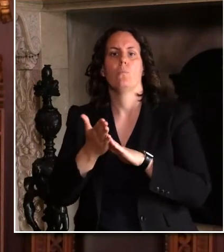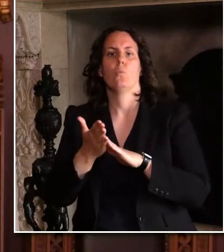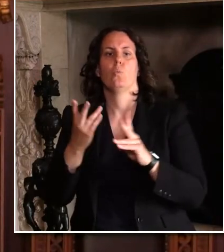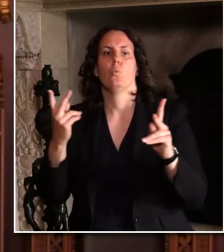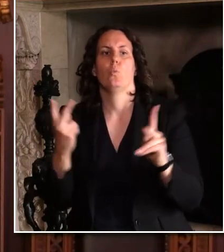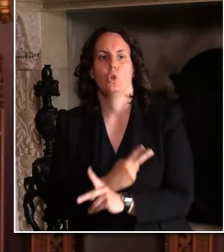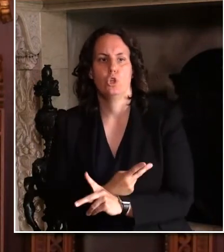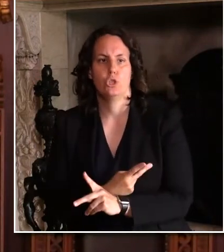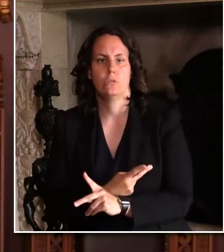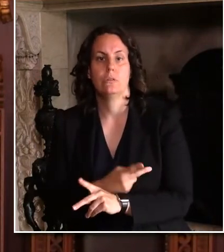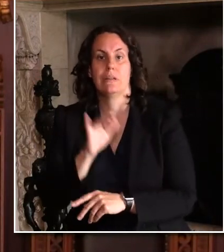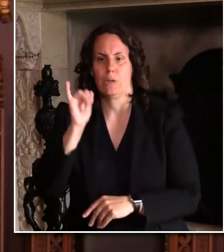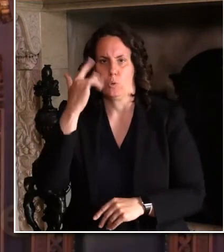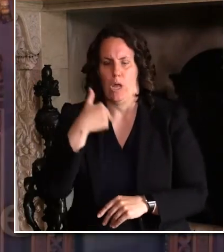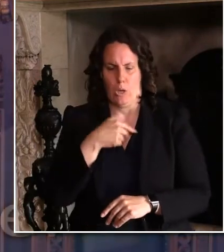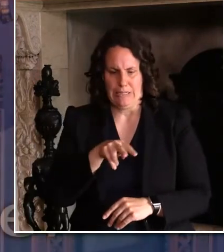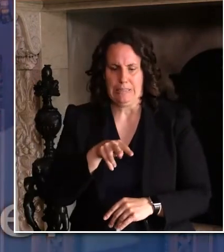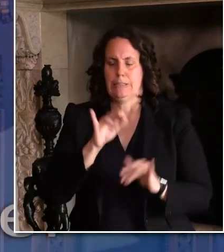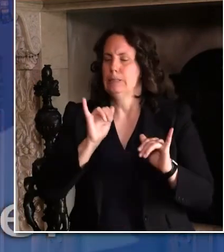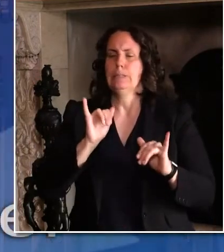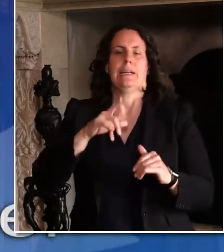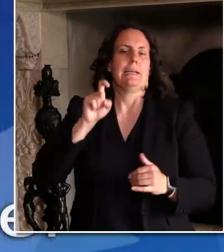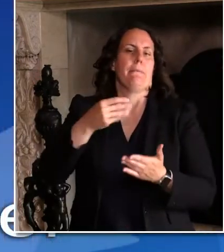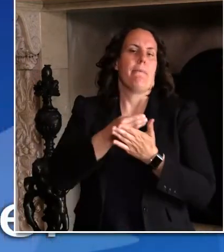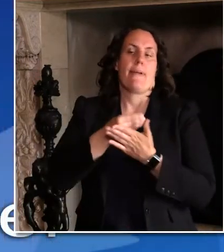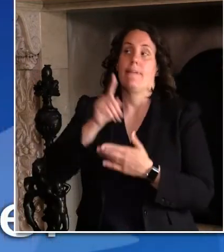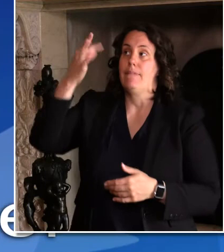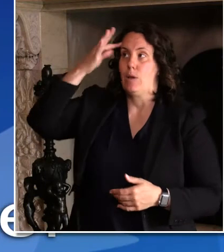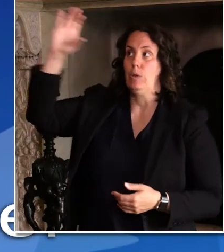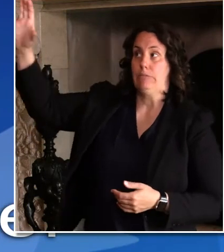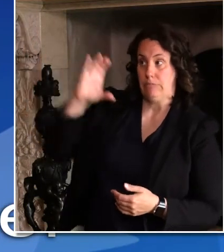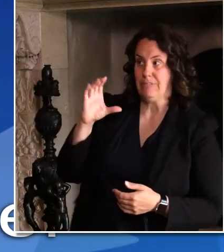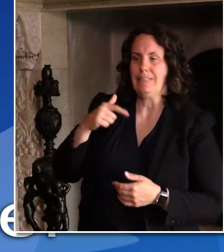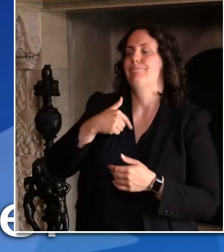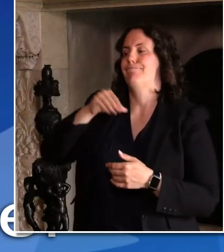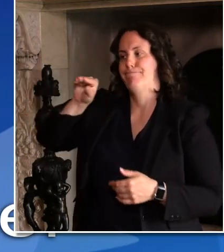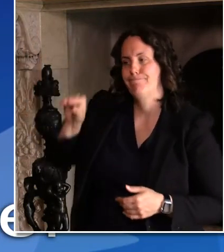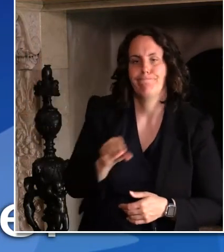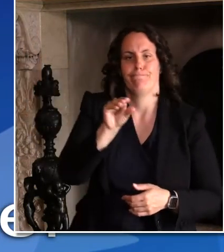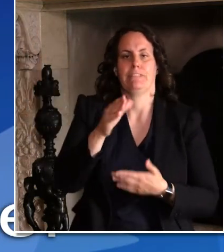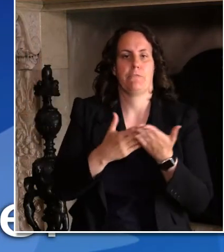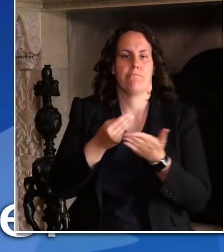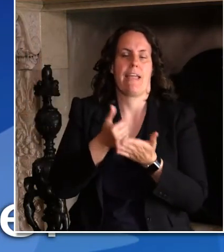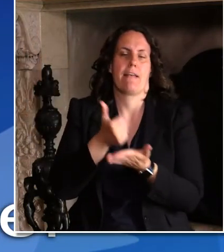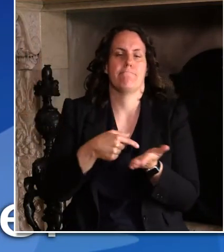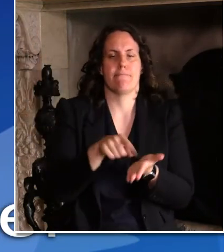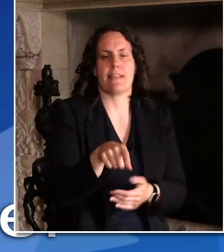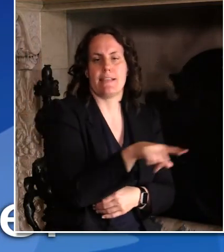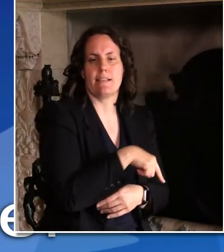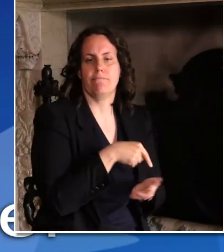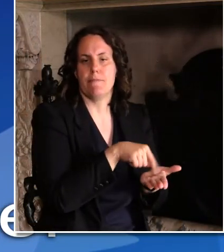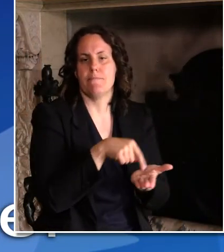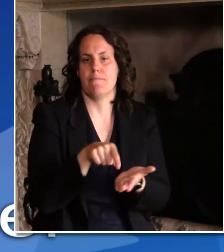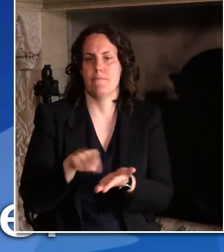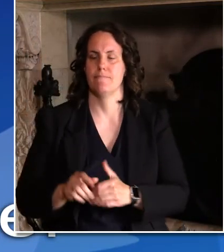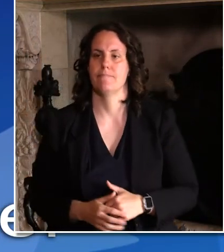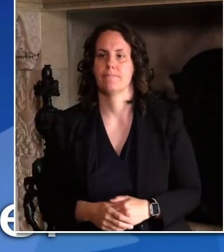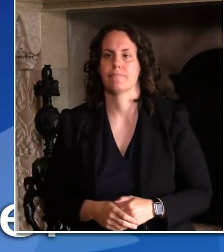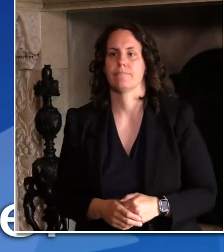resources. Thank you, Jonathan. Now to Mason Dowling from WAOW-TV in Wausau.